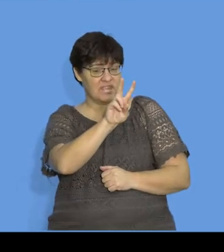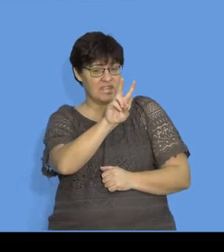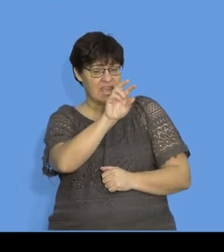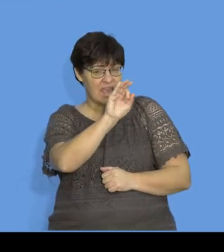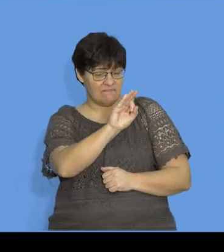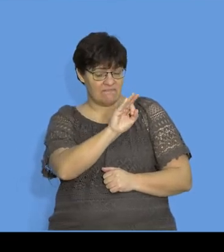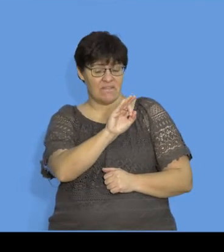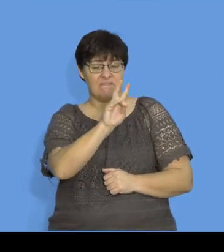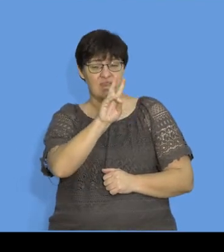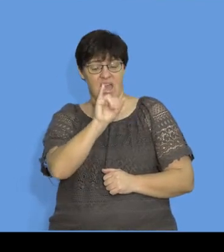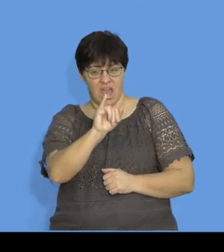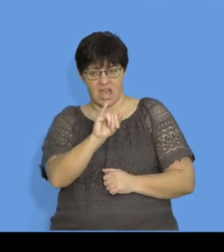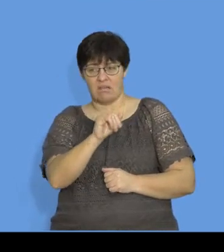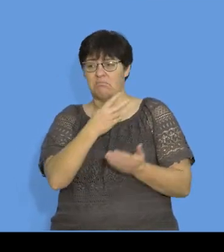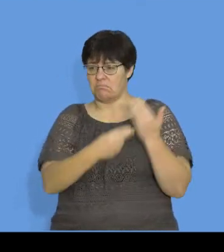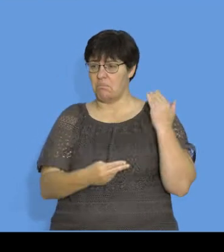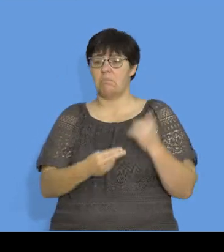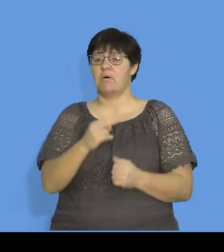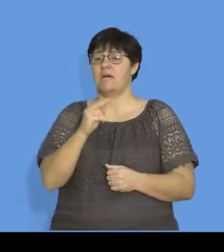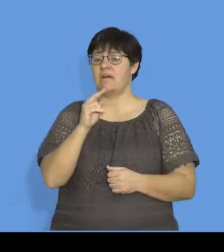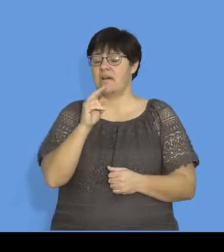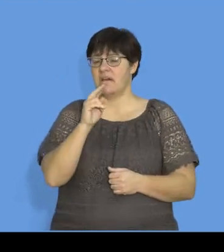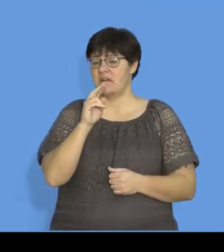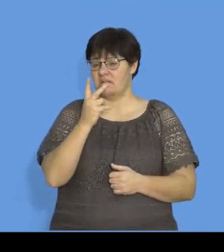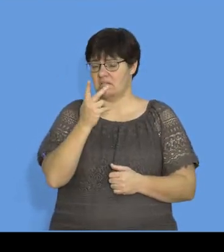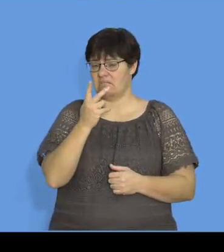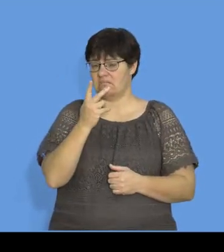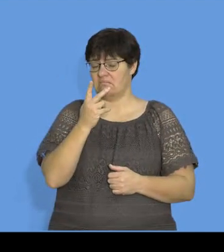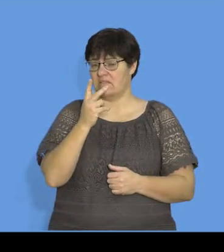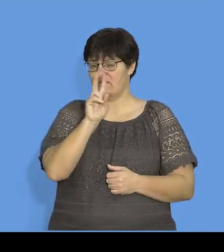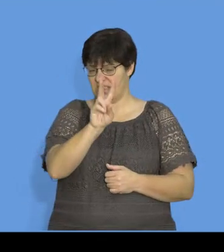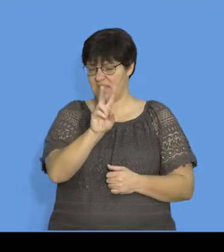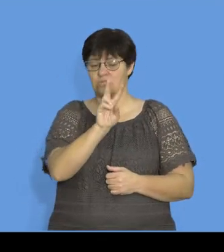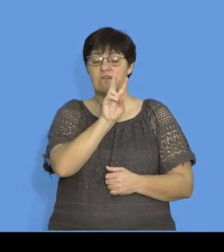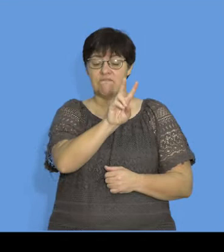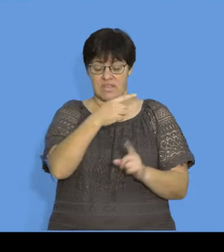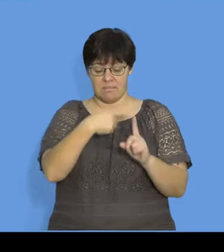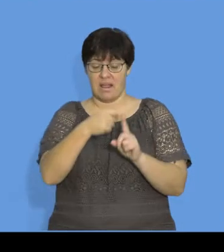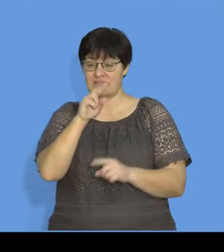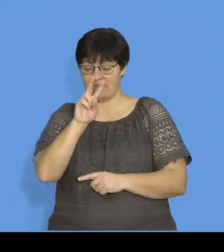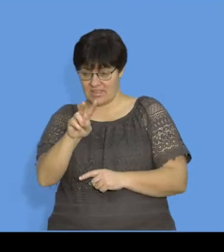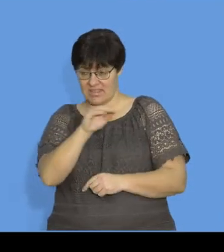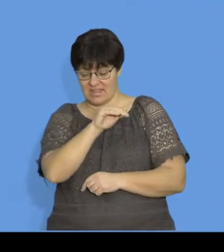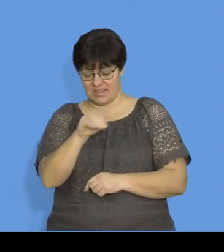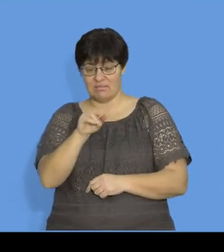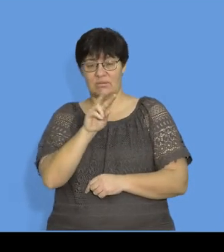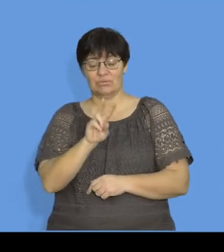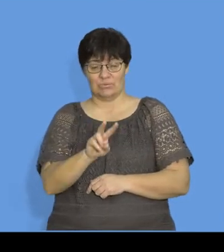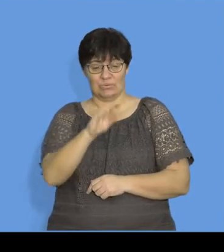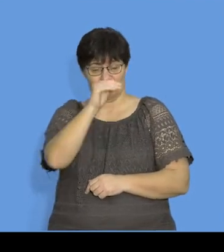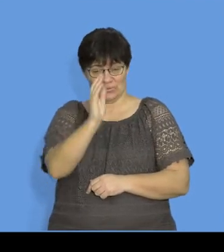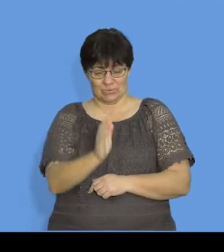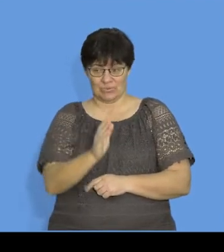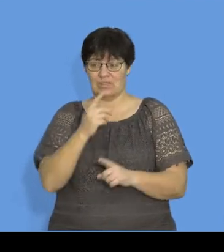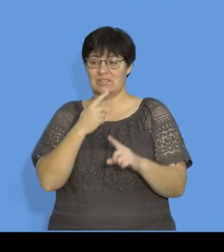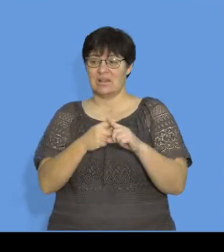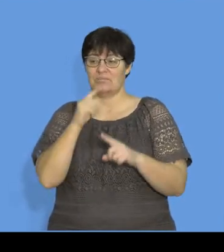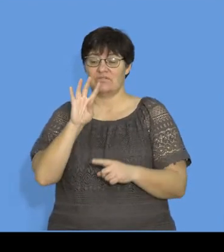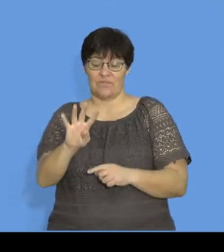both V, so this is V plus V divided by 2 times by